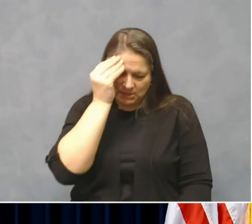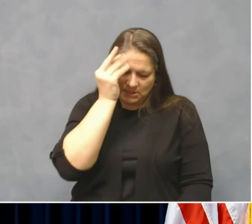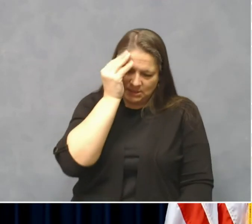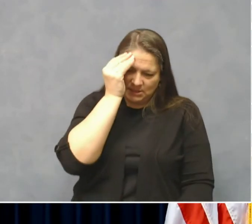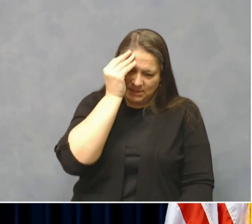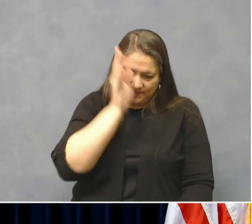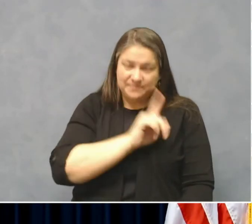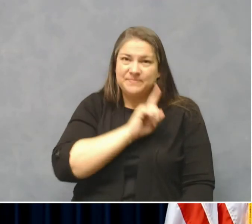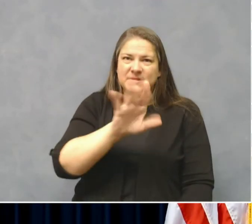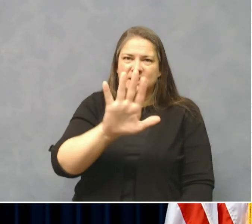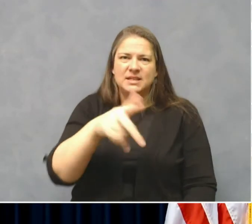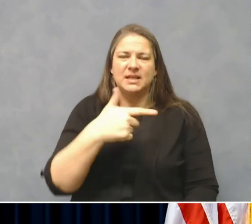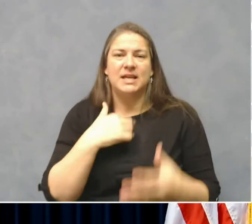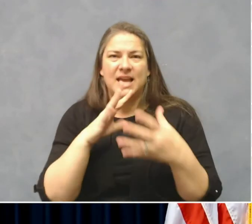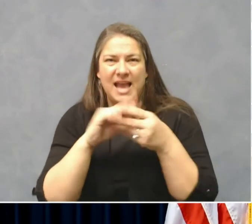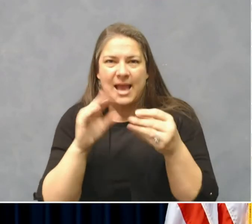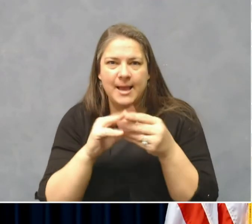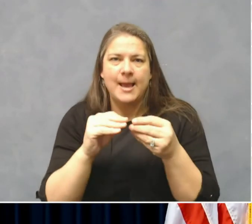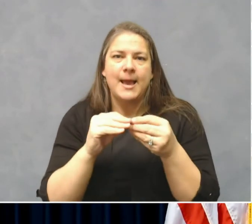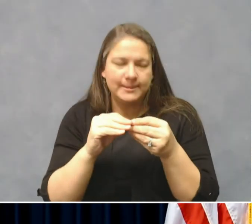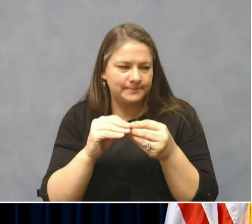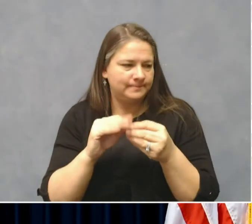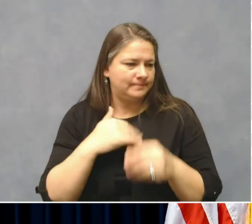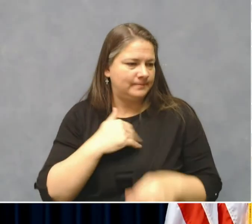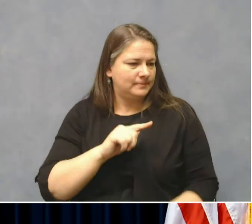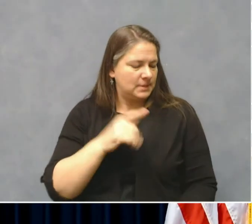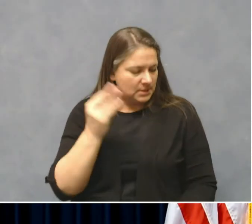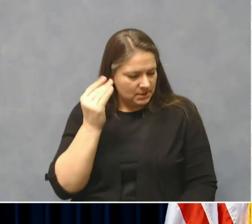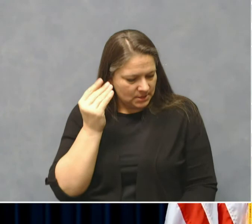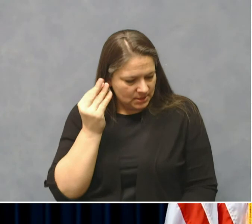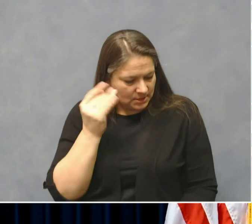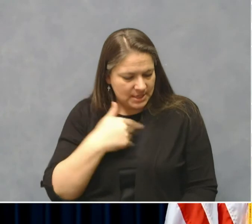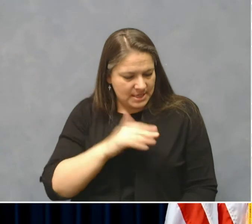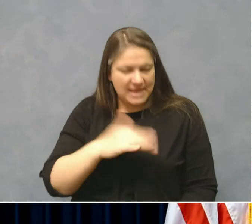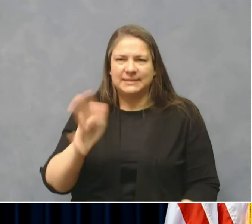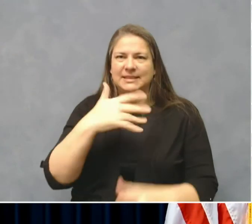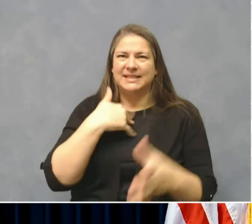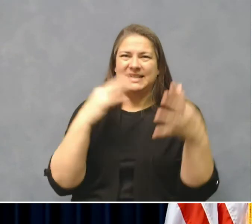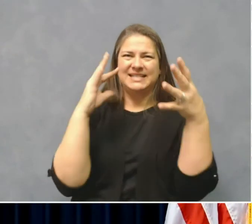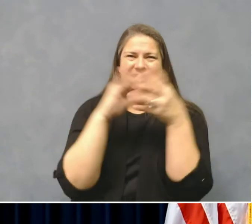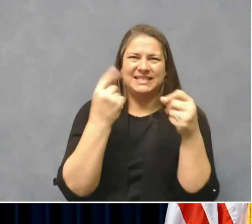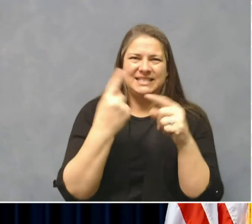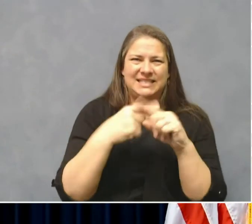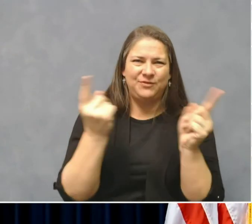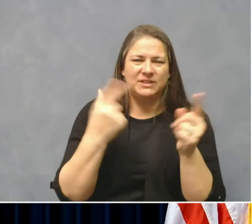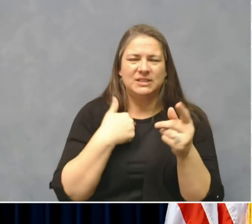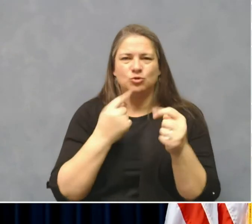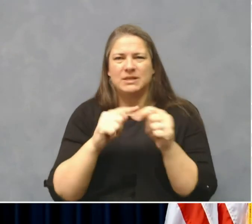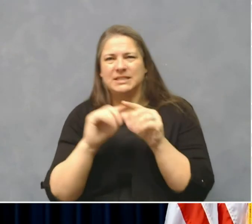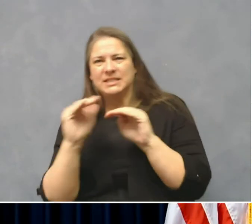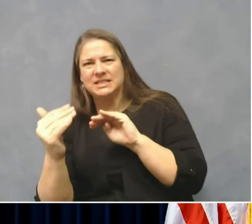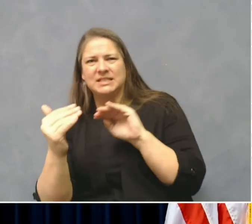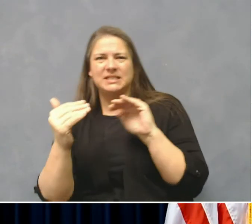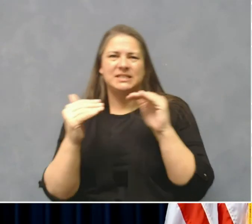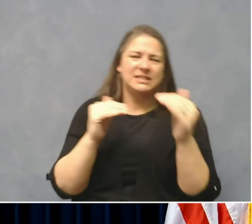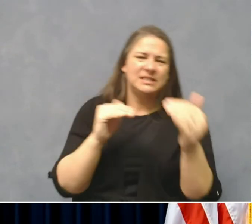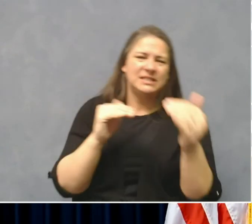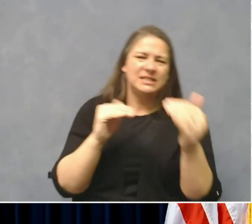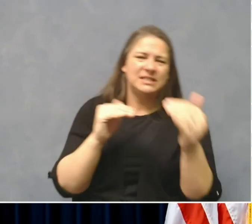it? And then you try it again a different way. I'll try any of it, and I hope people out